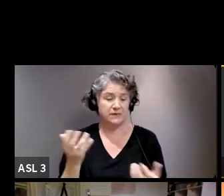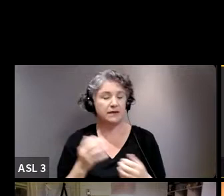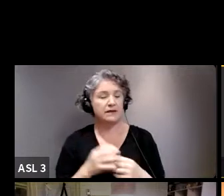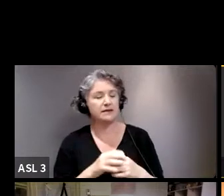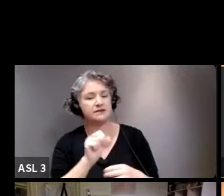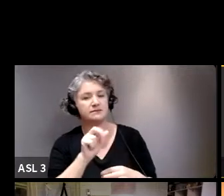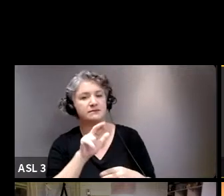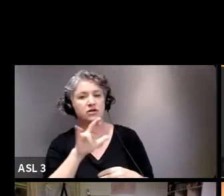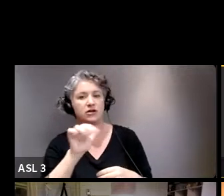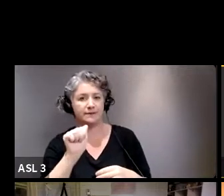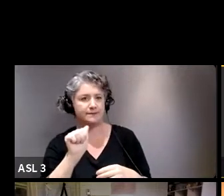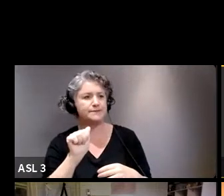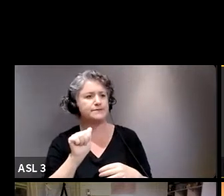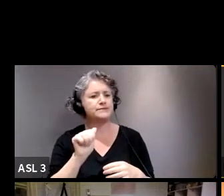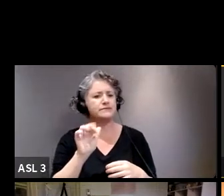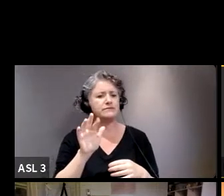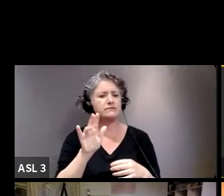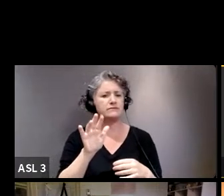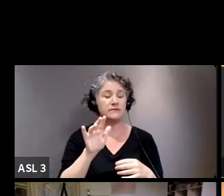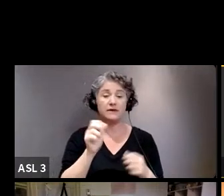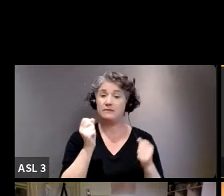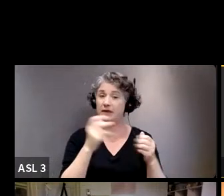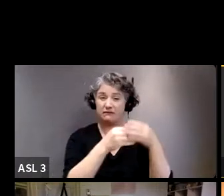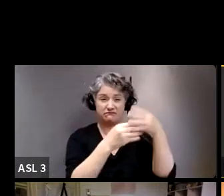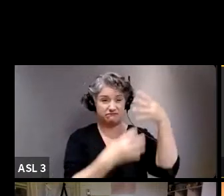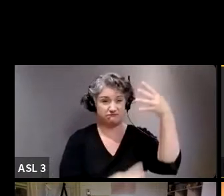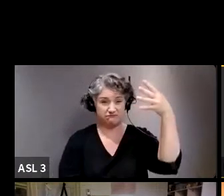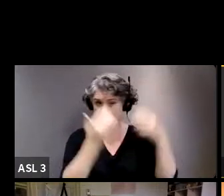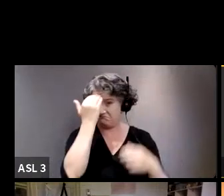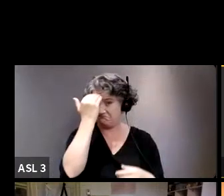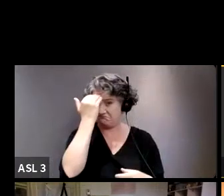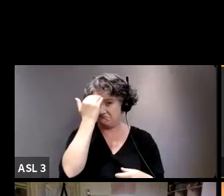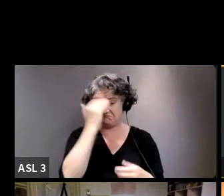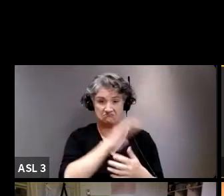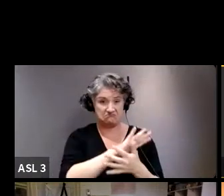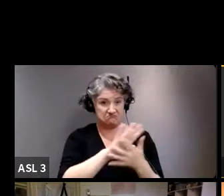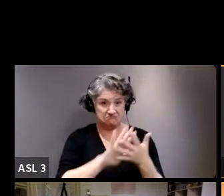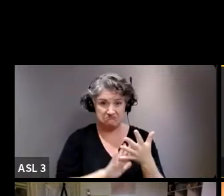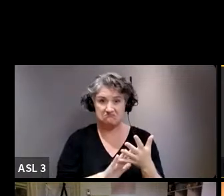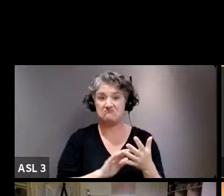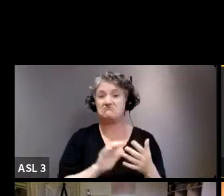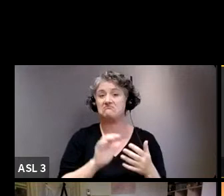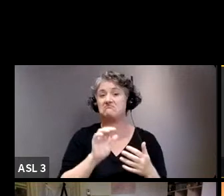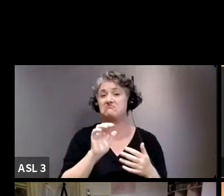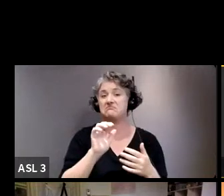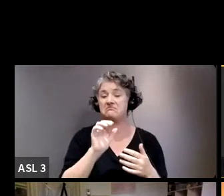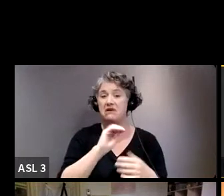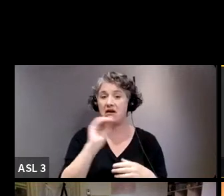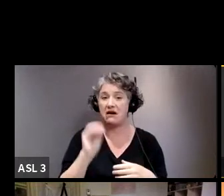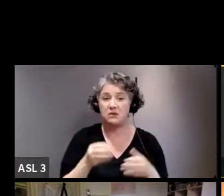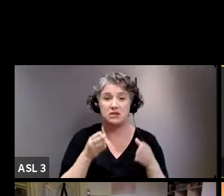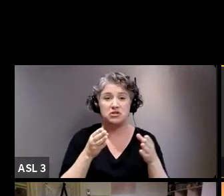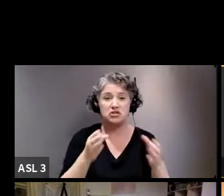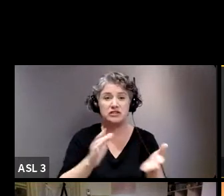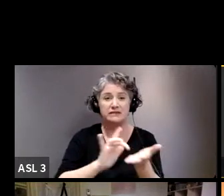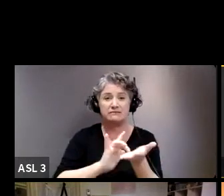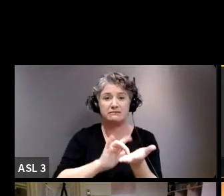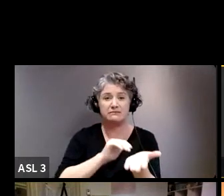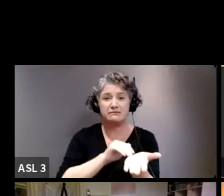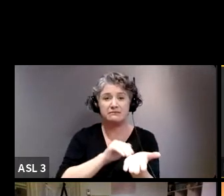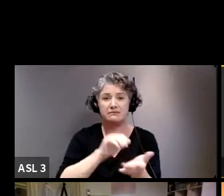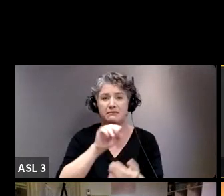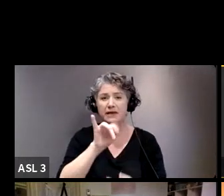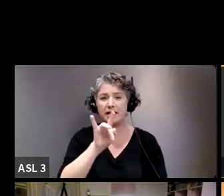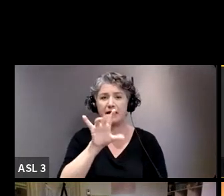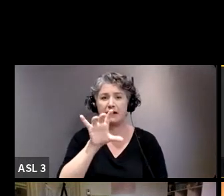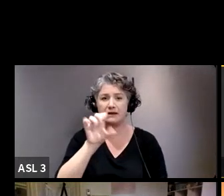there's a lot of groups currently on currently that i know of um such as ottawa street medics who who take on some of